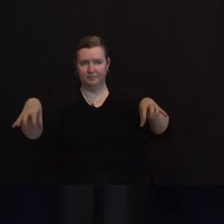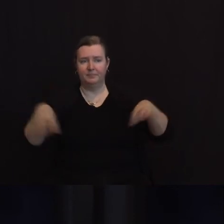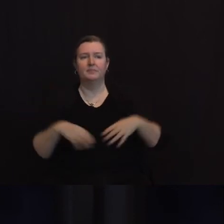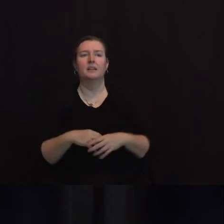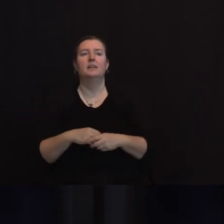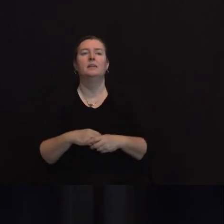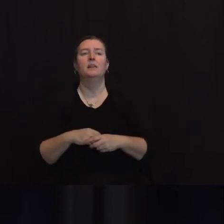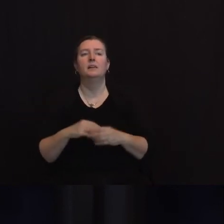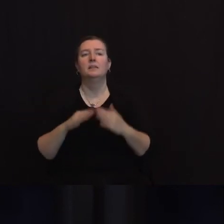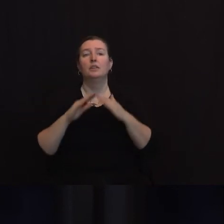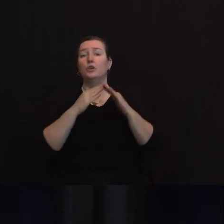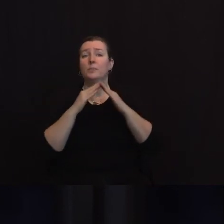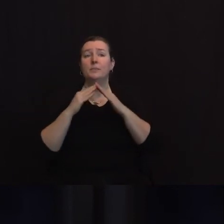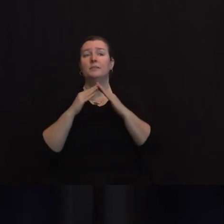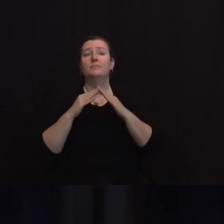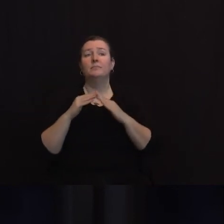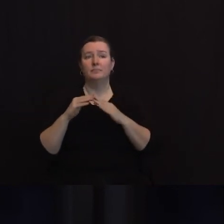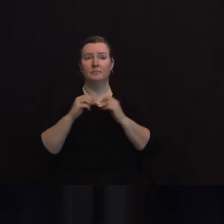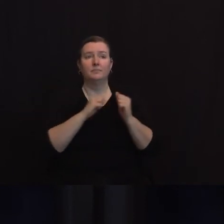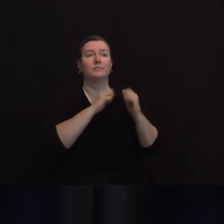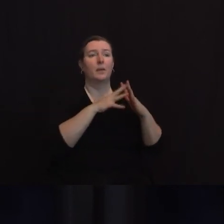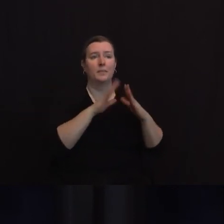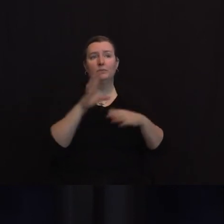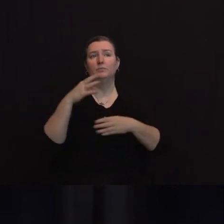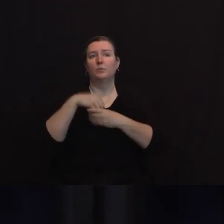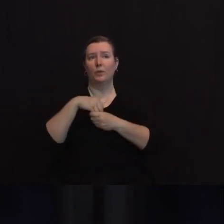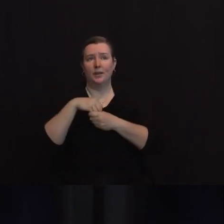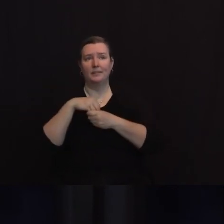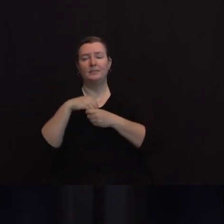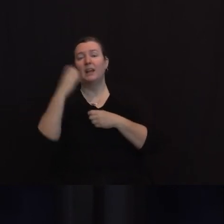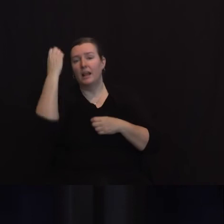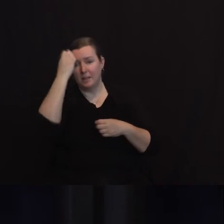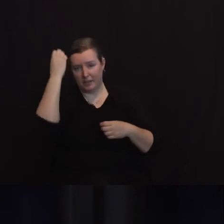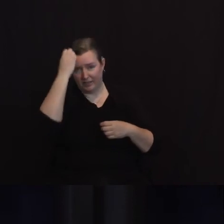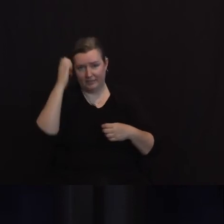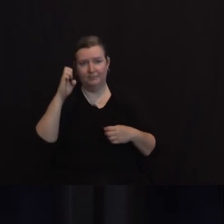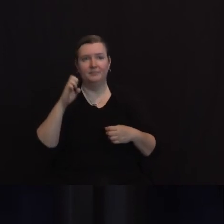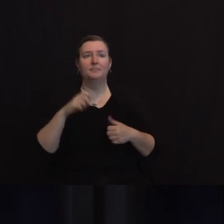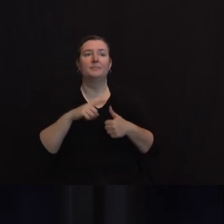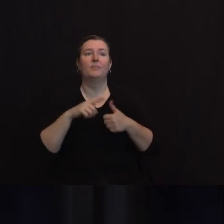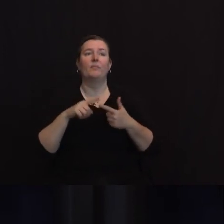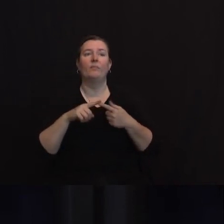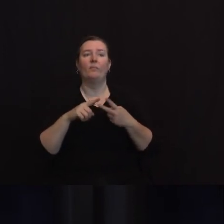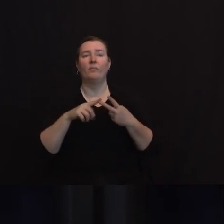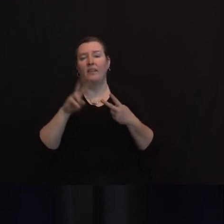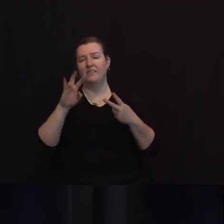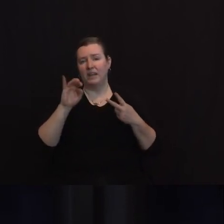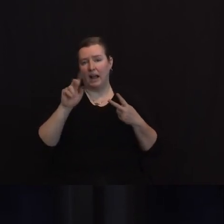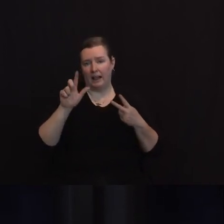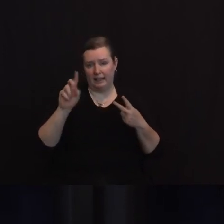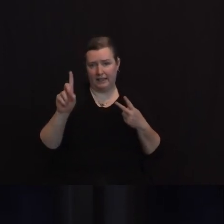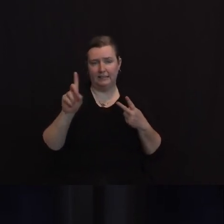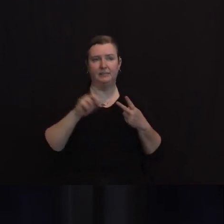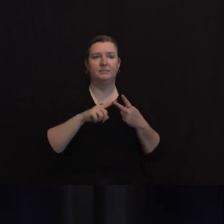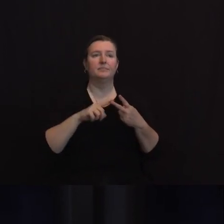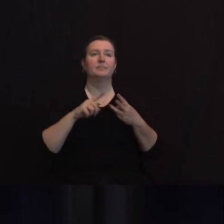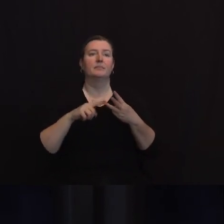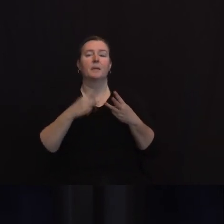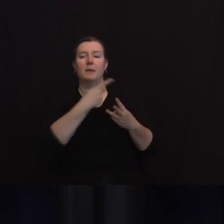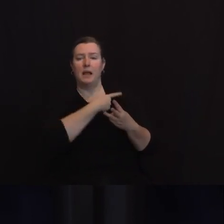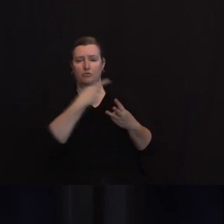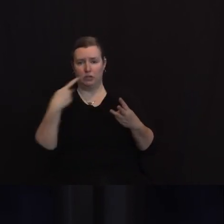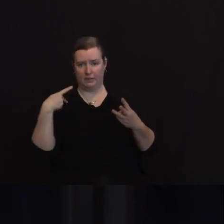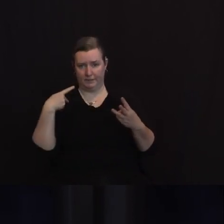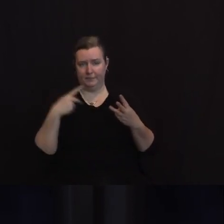sites in Elizabeth, Vineland, and Patterson, will vaccinate 15,000